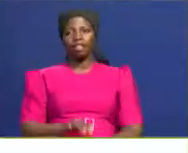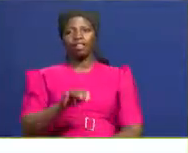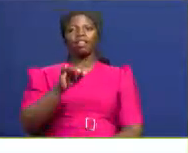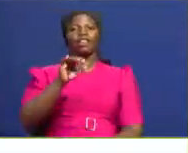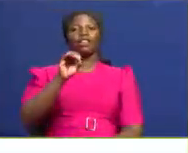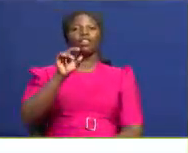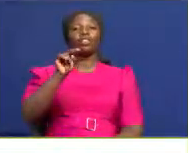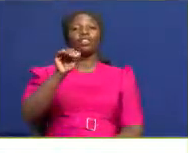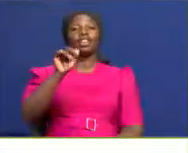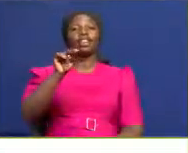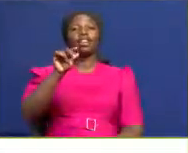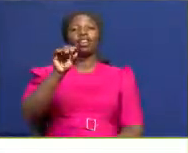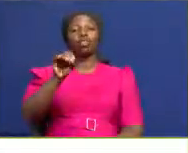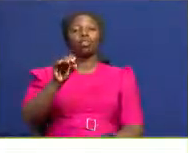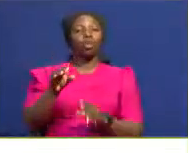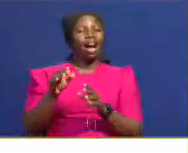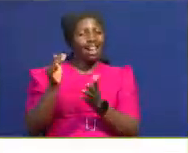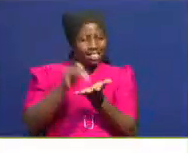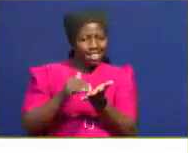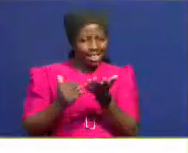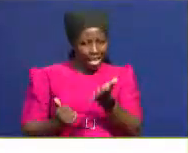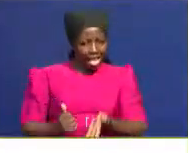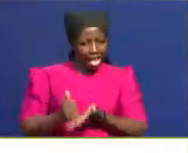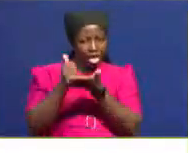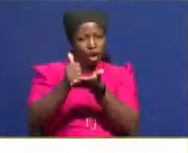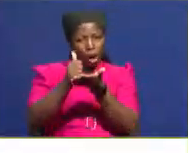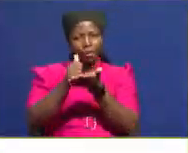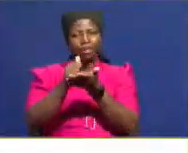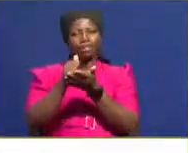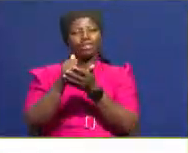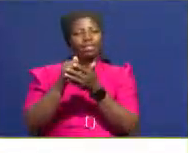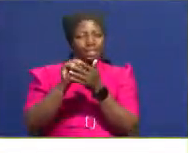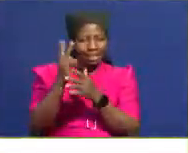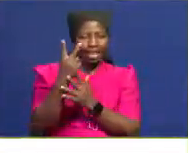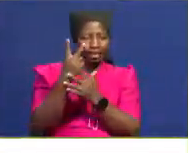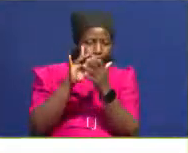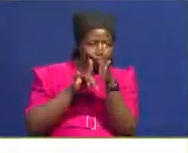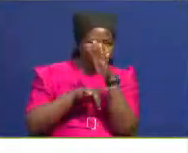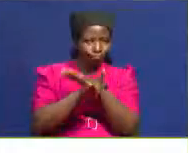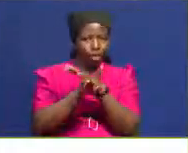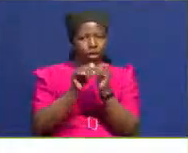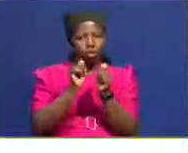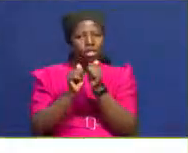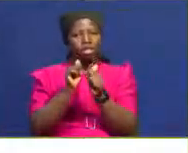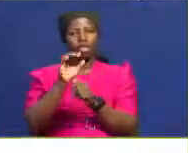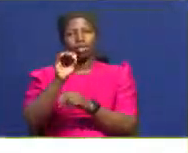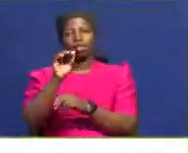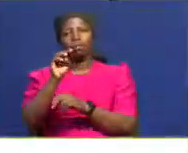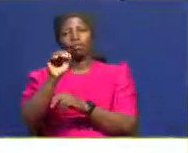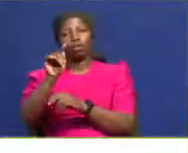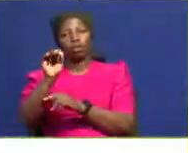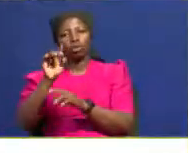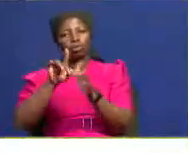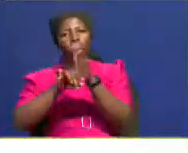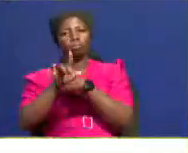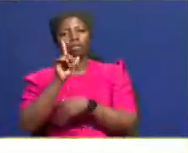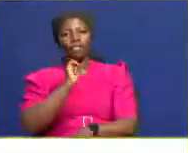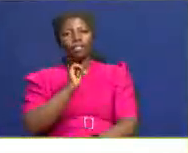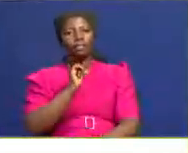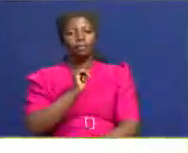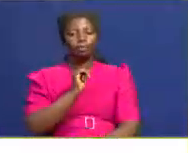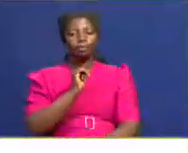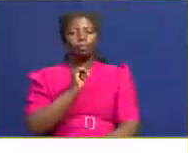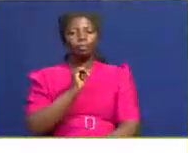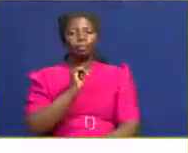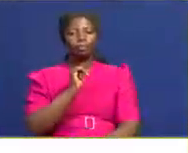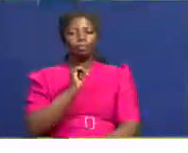Geoffrey Onyango was the provider again for the second goal scored by Fortune Omoto. Kanyaga. Inaingizwa kwake